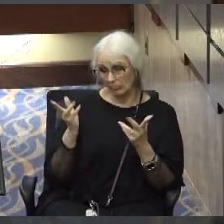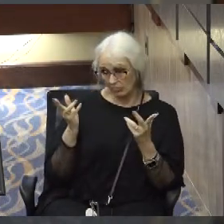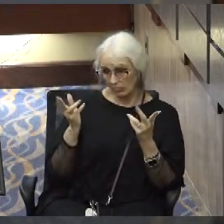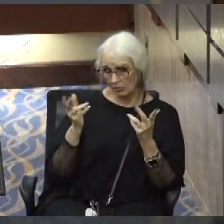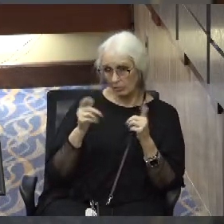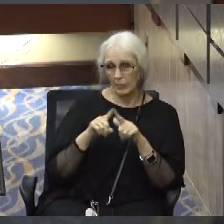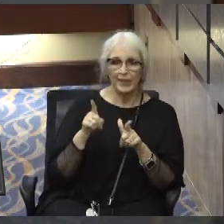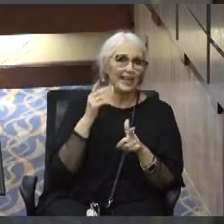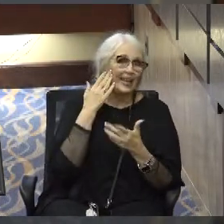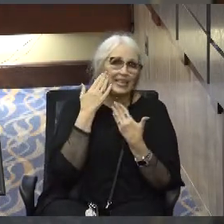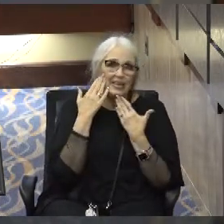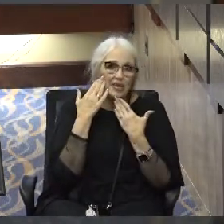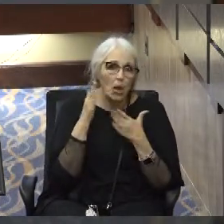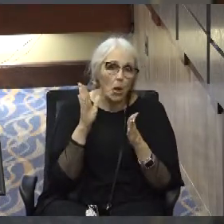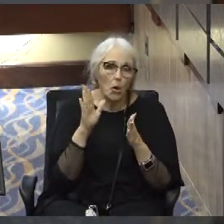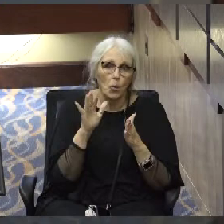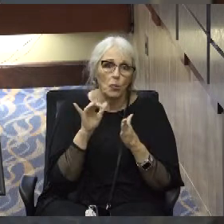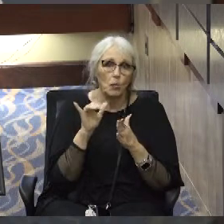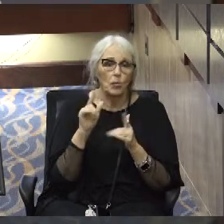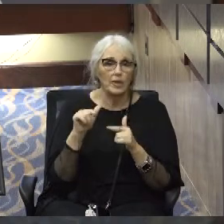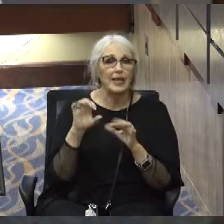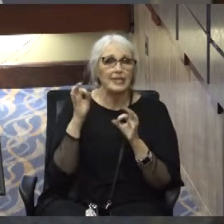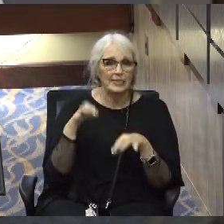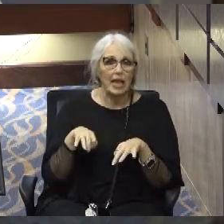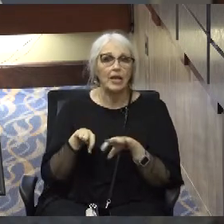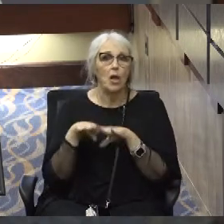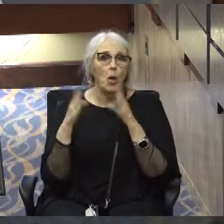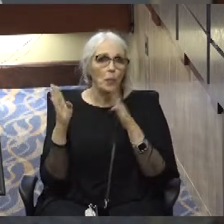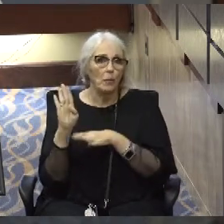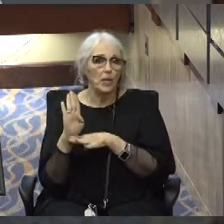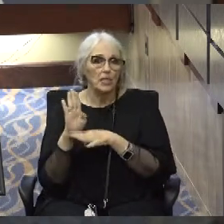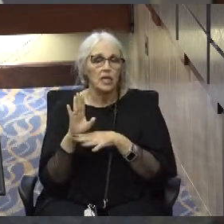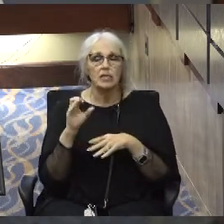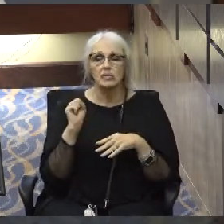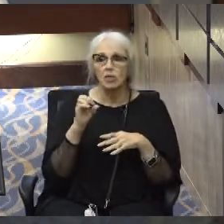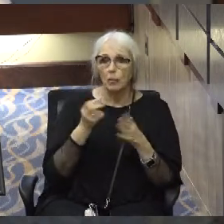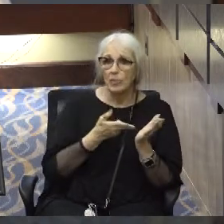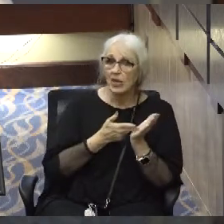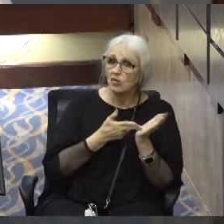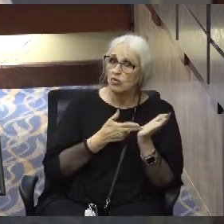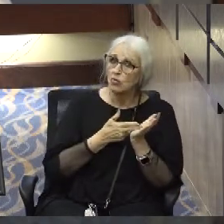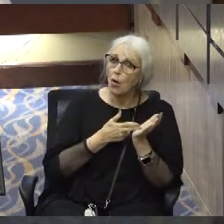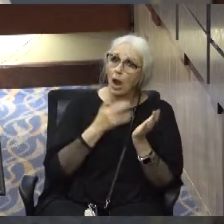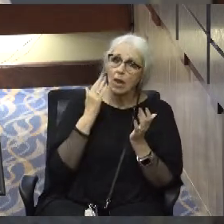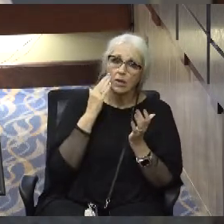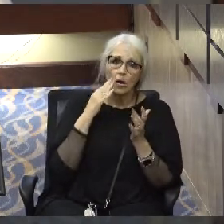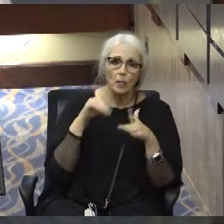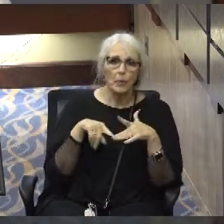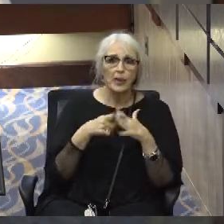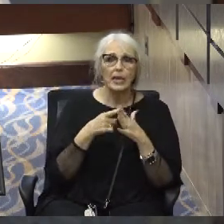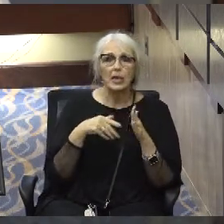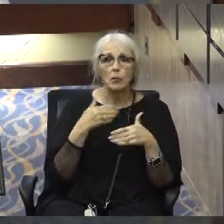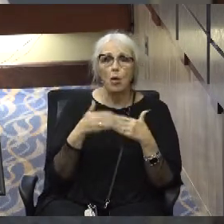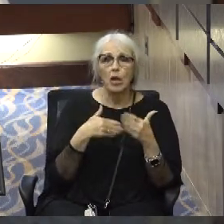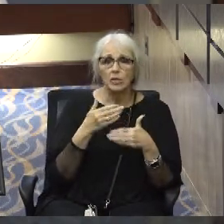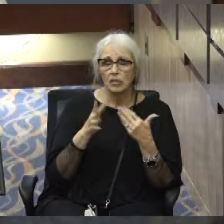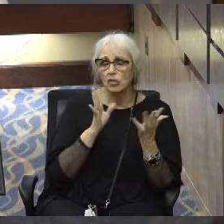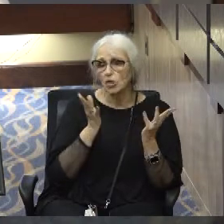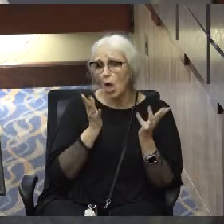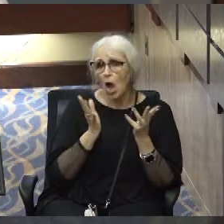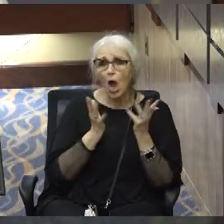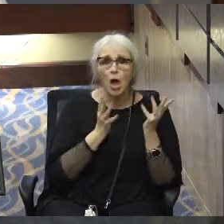on when they got up that morning to decide to open their business. So what I want to know is making sure that, yes, I know in the beginning process you talk with the business